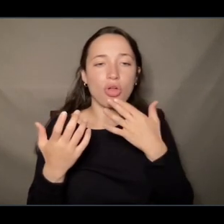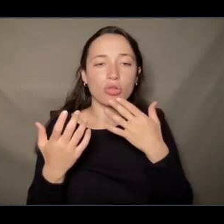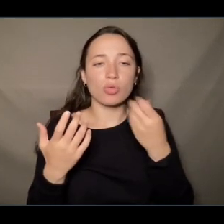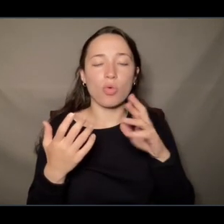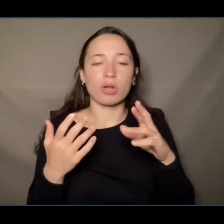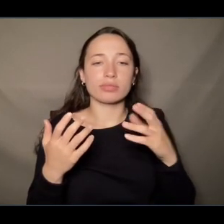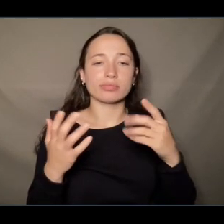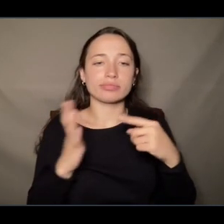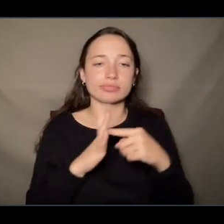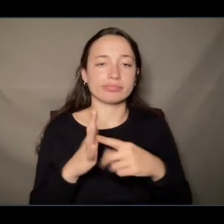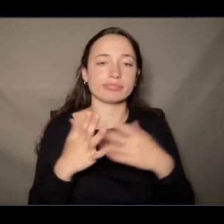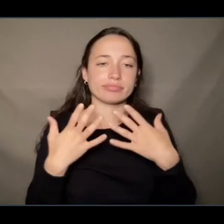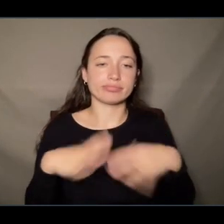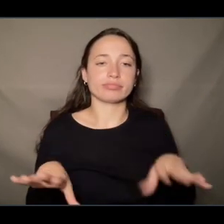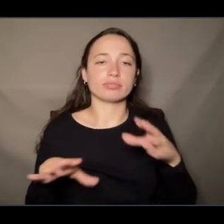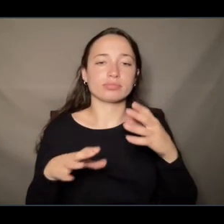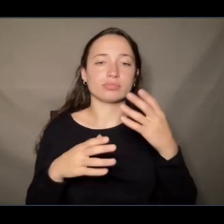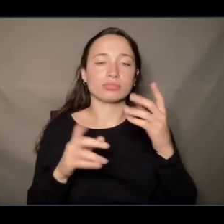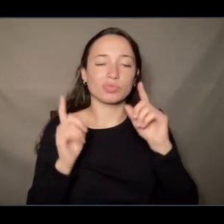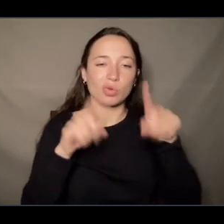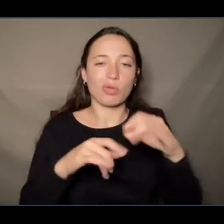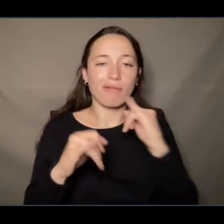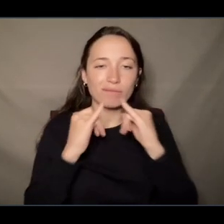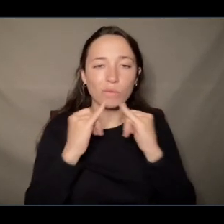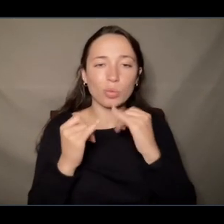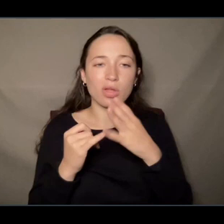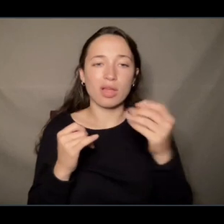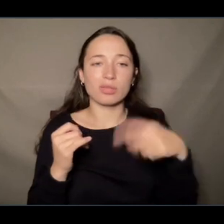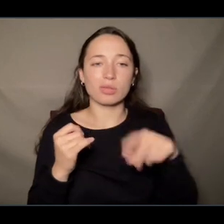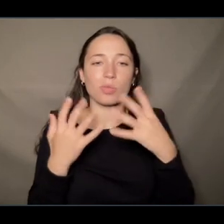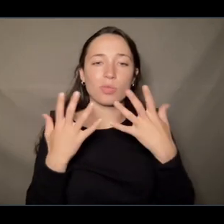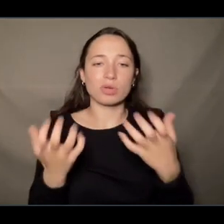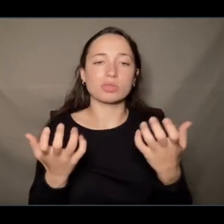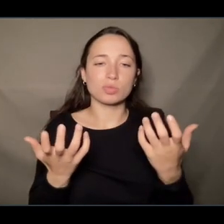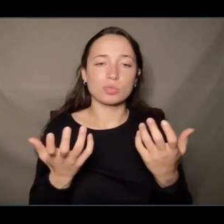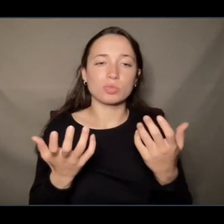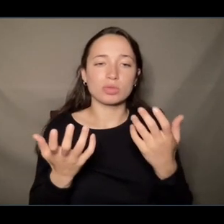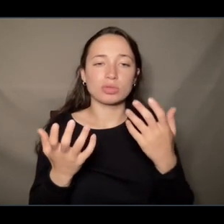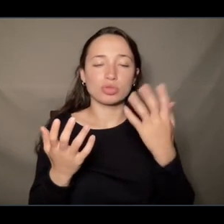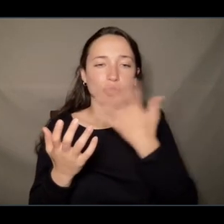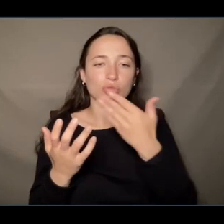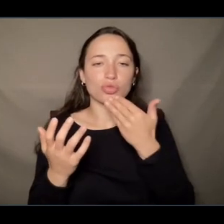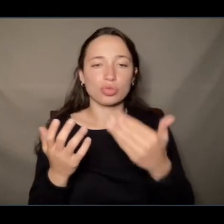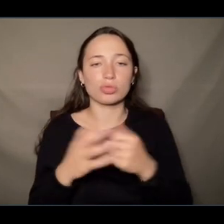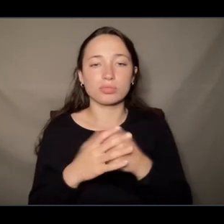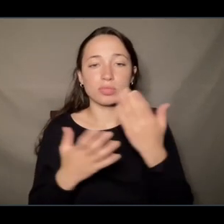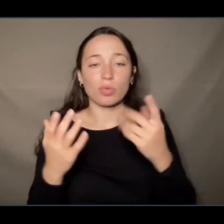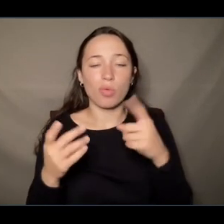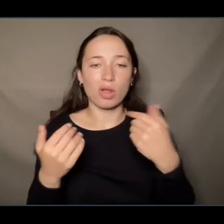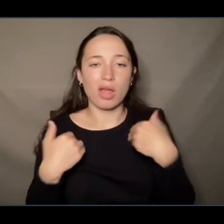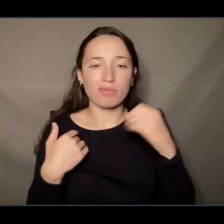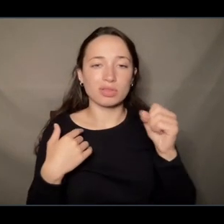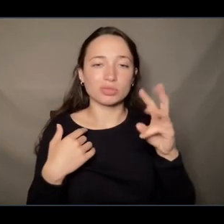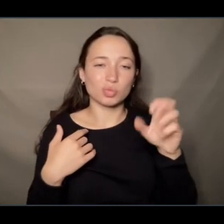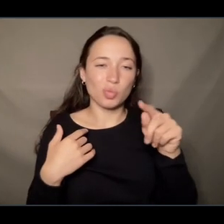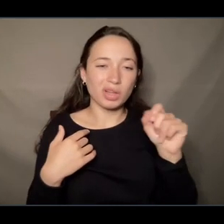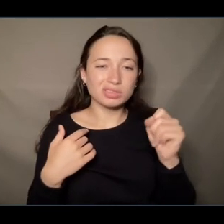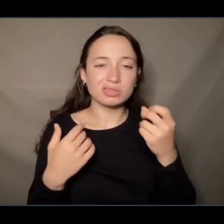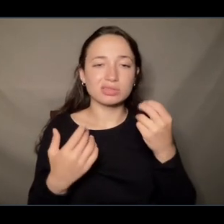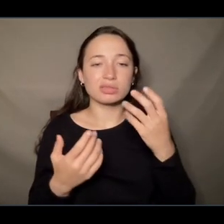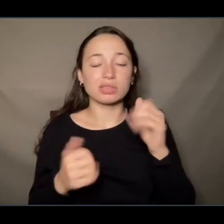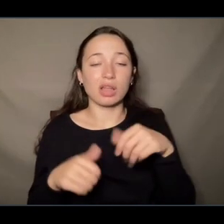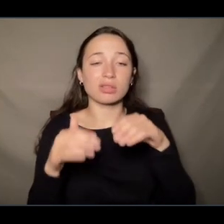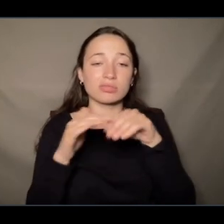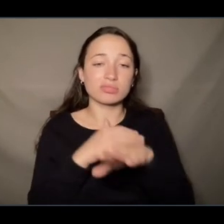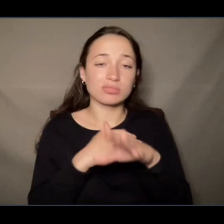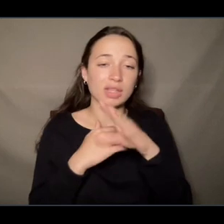color or a certain element of something, and they're going to go interview and they want to, you know, look good. They might only own sweats, or and they